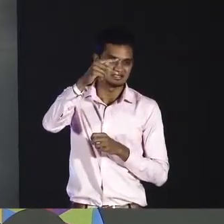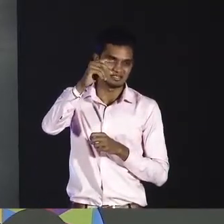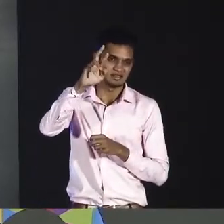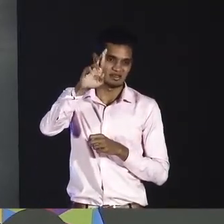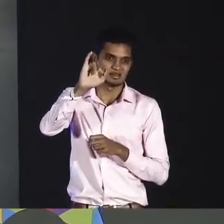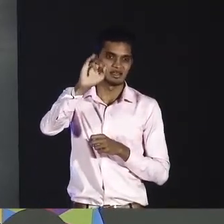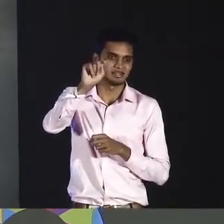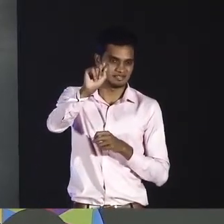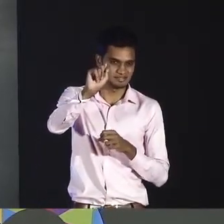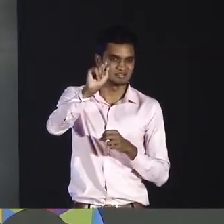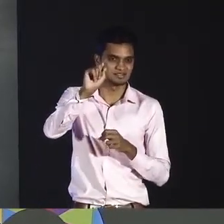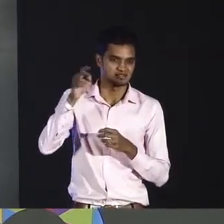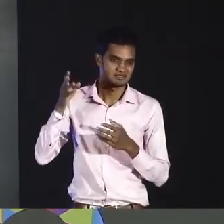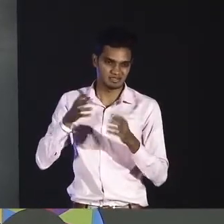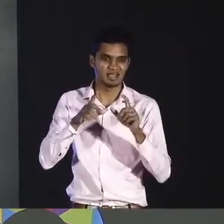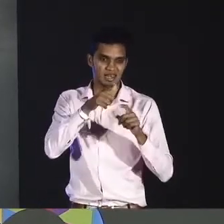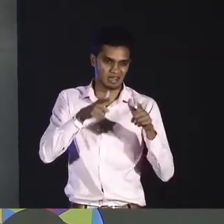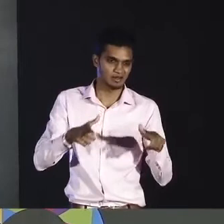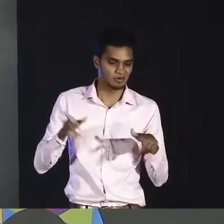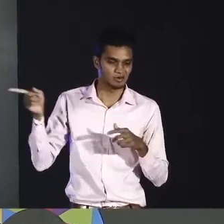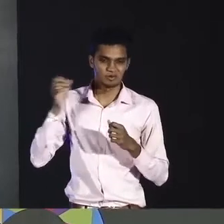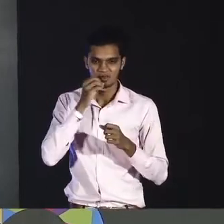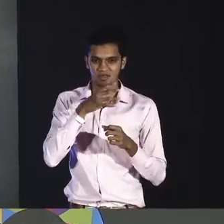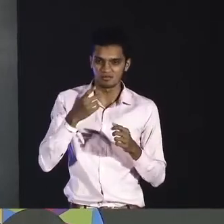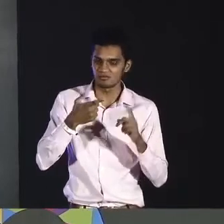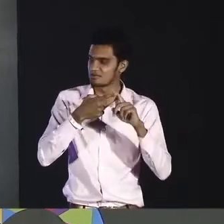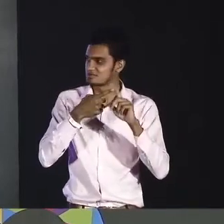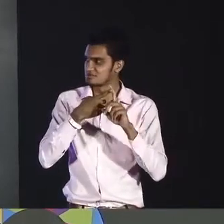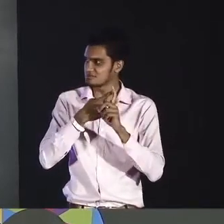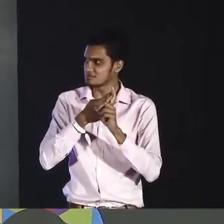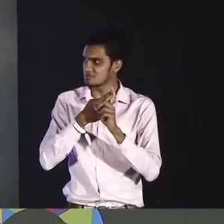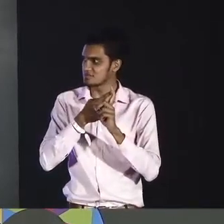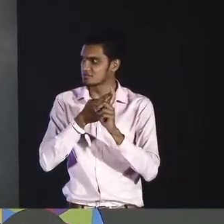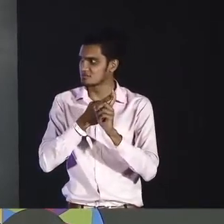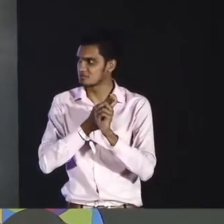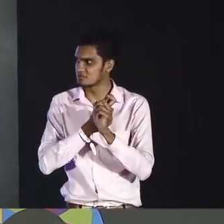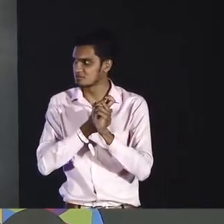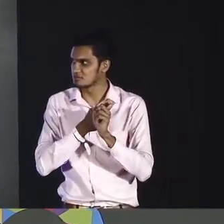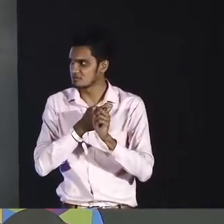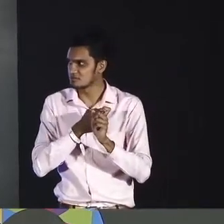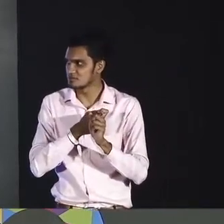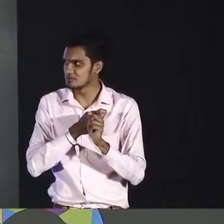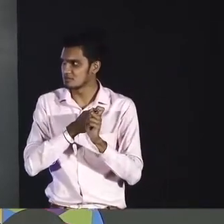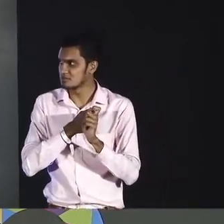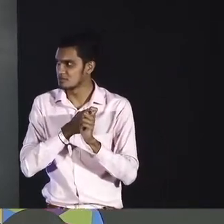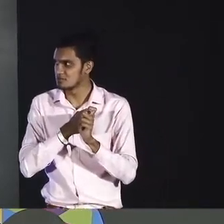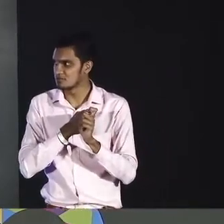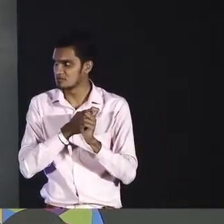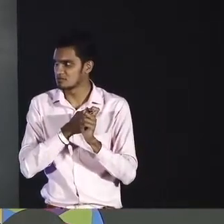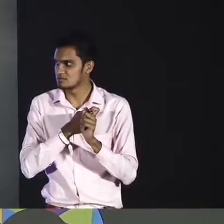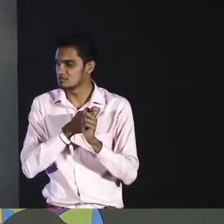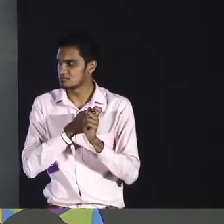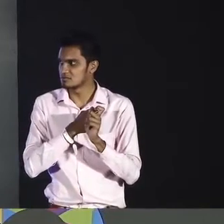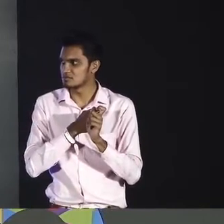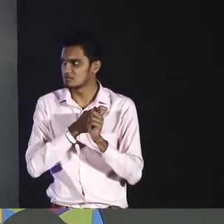logic. Let me combine both of them because of sparsity of time. When you make a fraud logic or a plain logic,